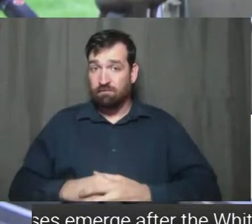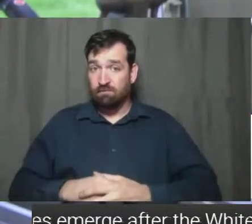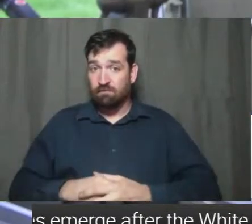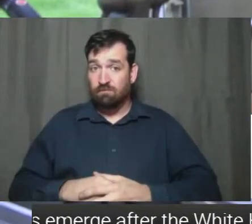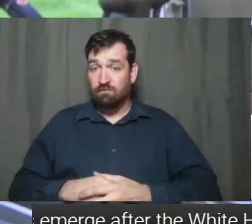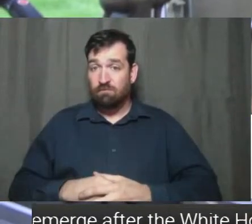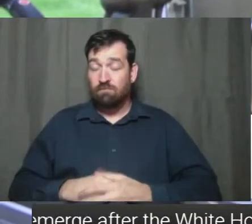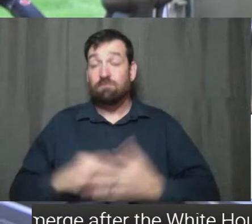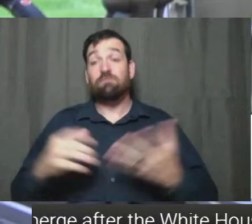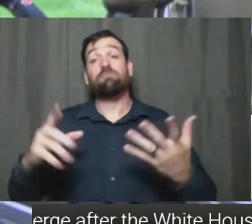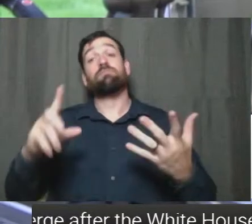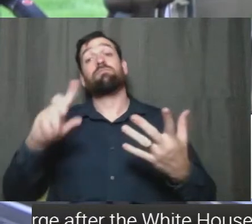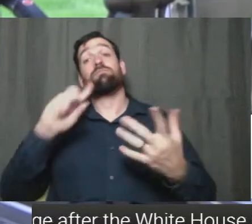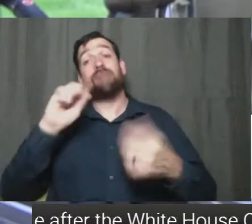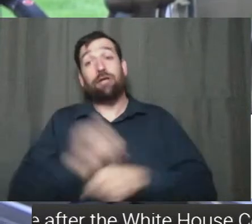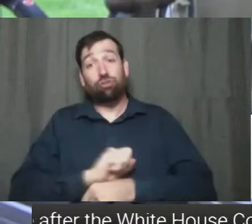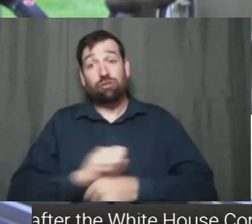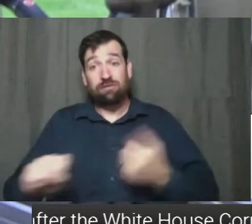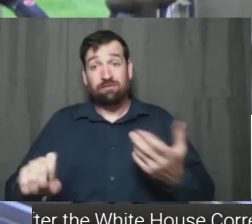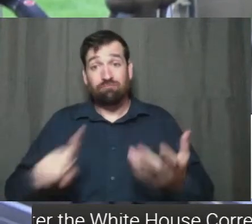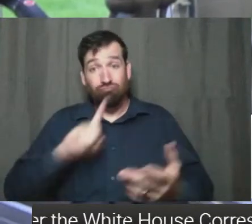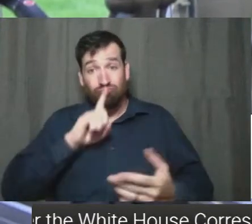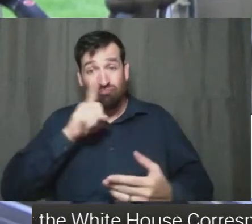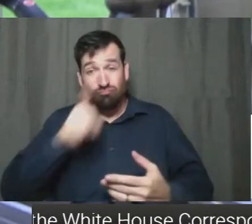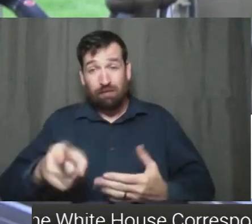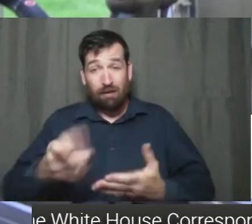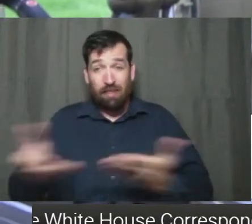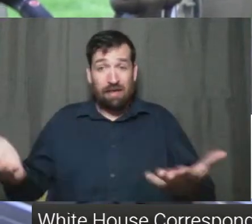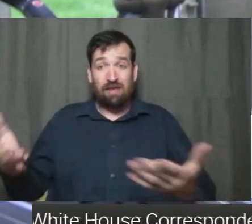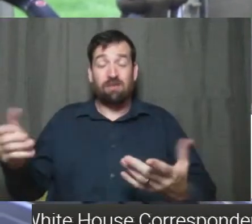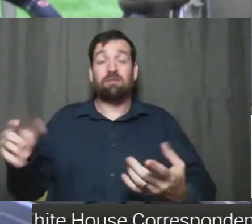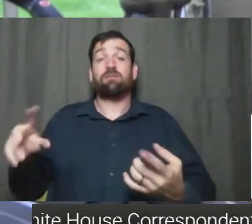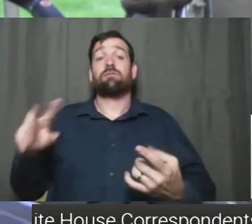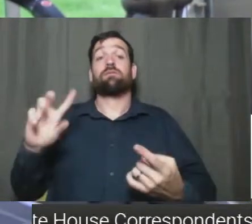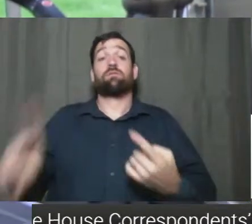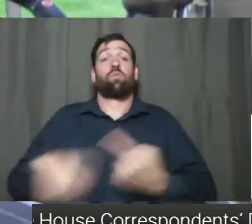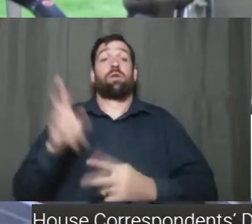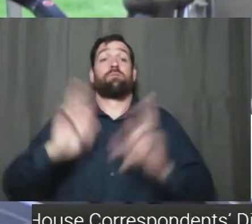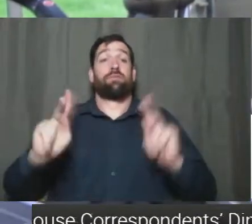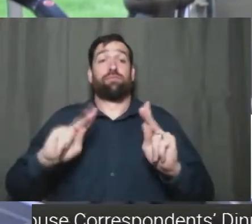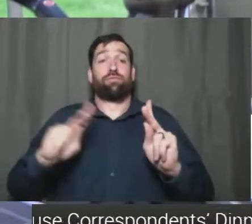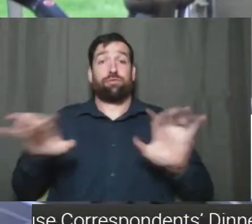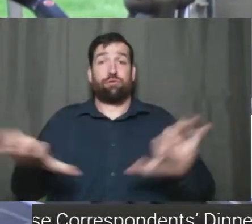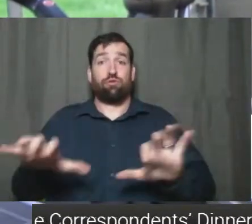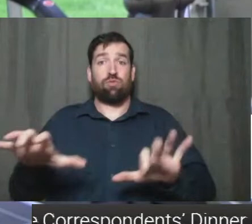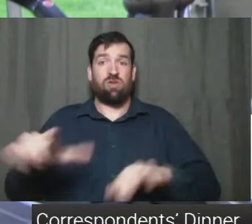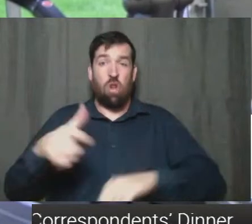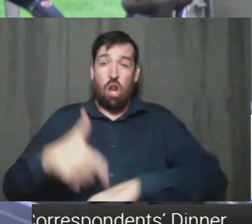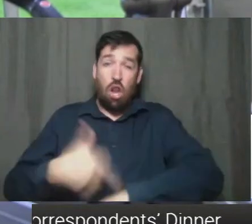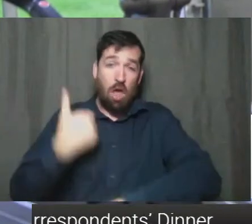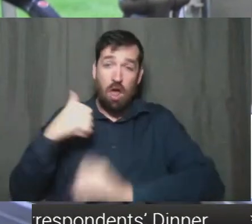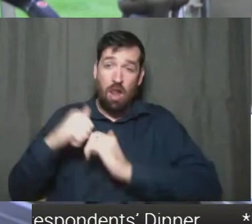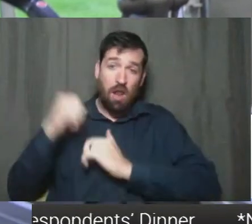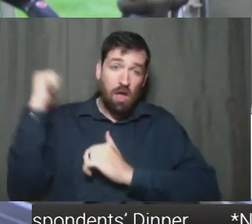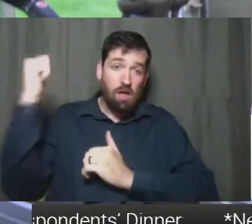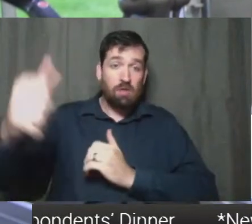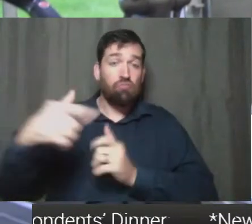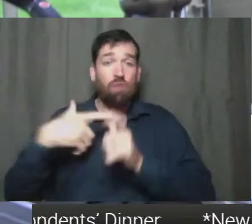So actually, it is a thing in the sense that when people are doing long distance runs or